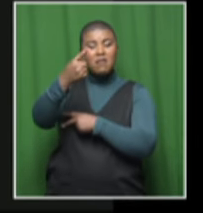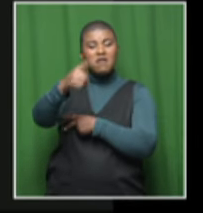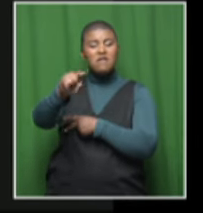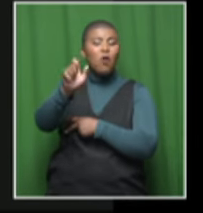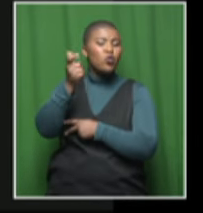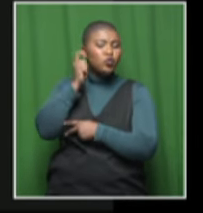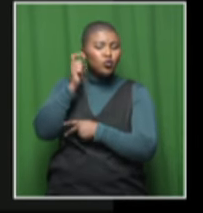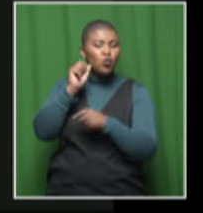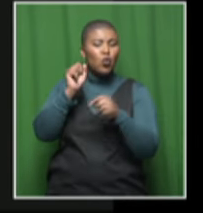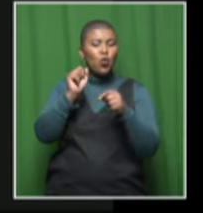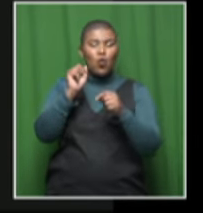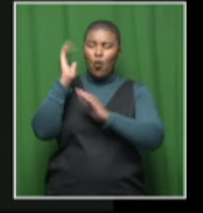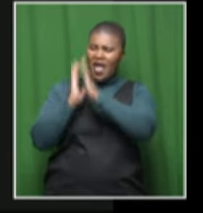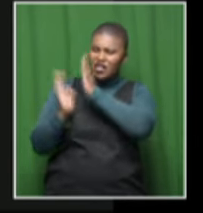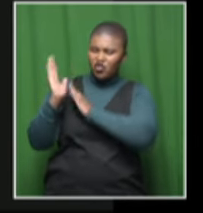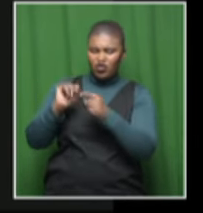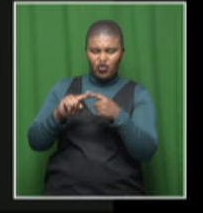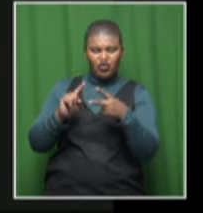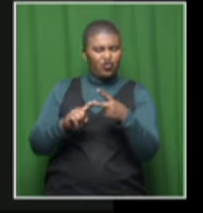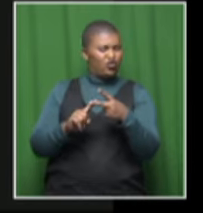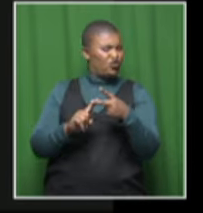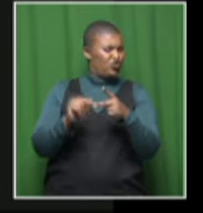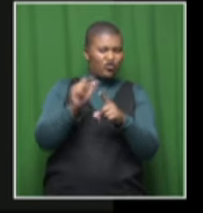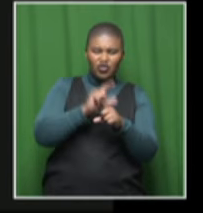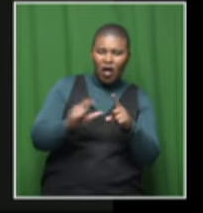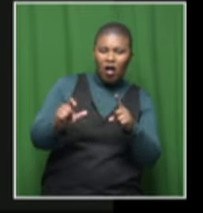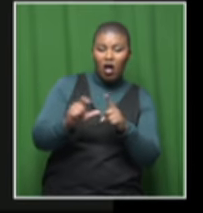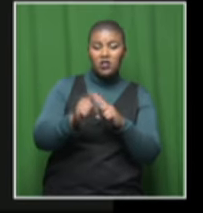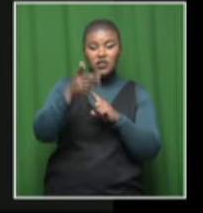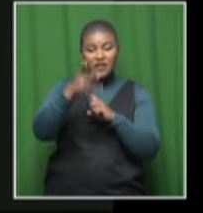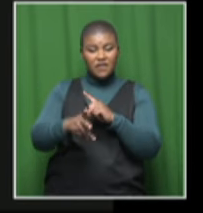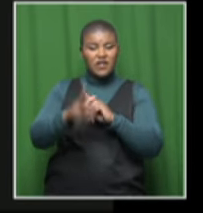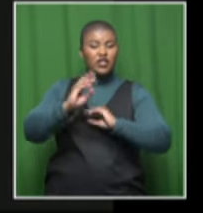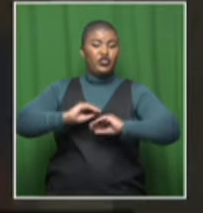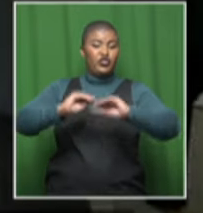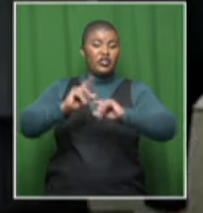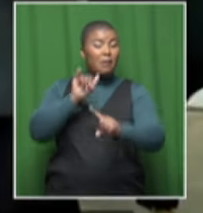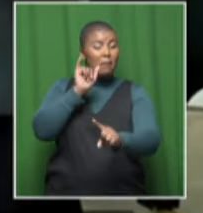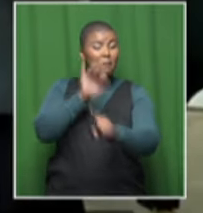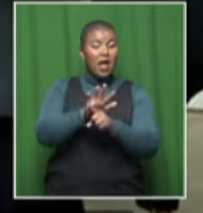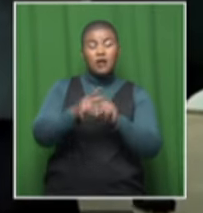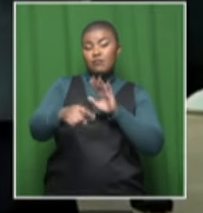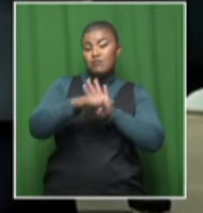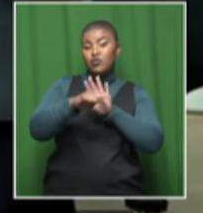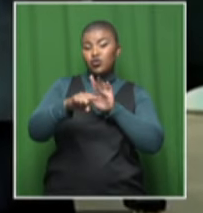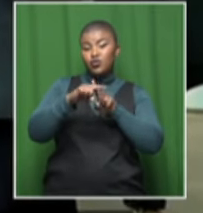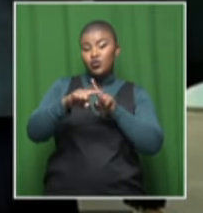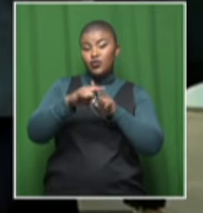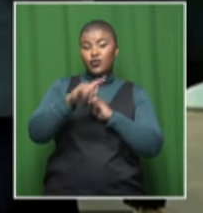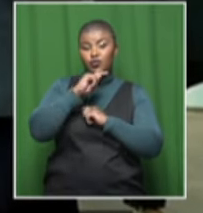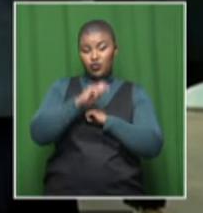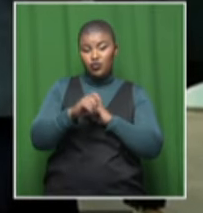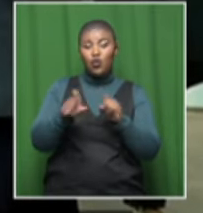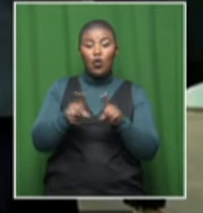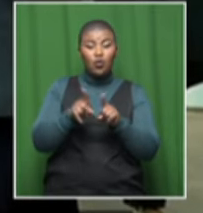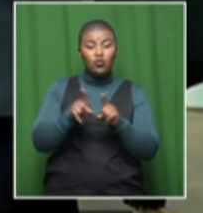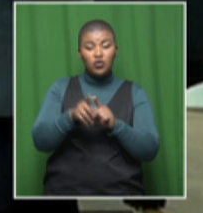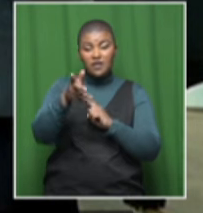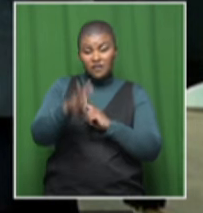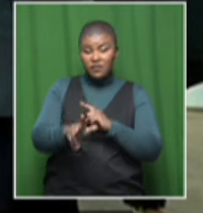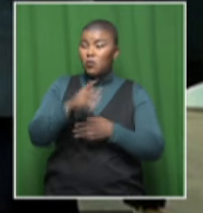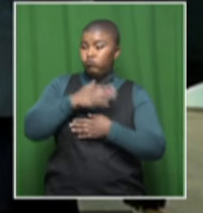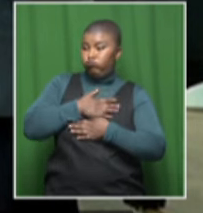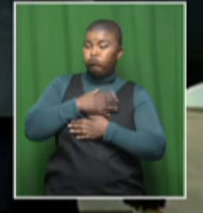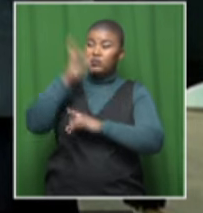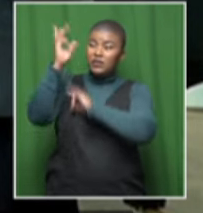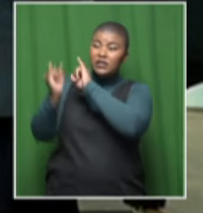the traditions, the history, and the folklore, and really made an impact, and also was visited by